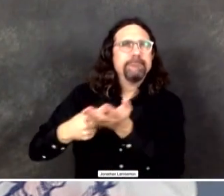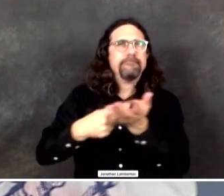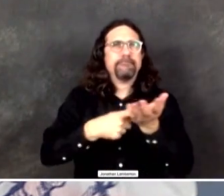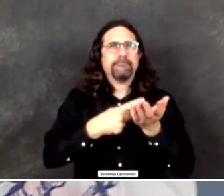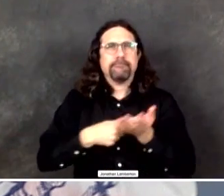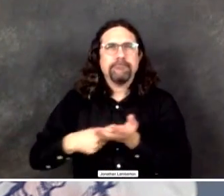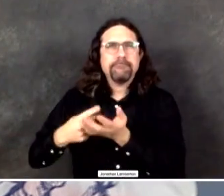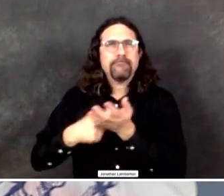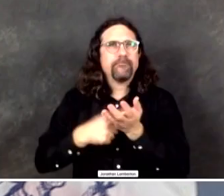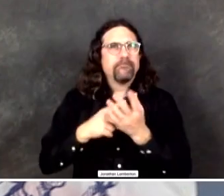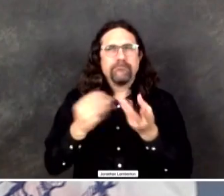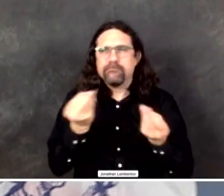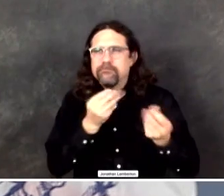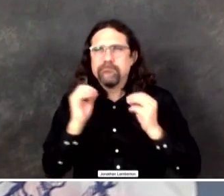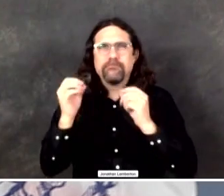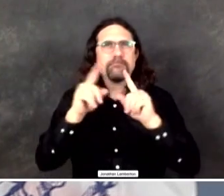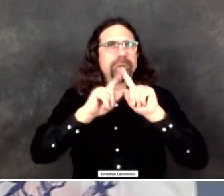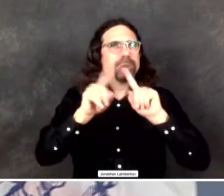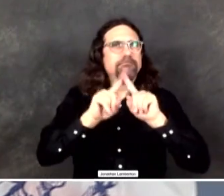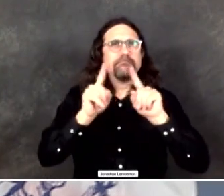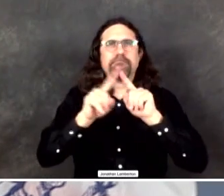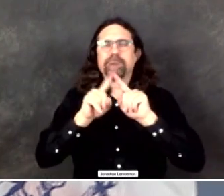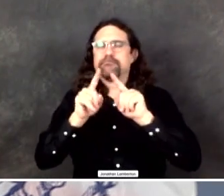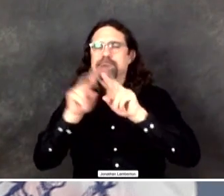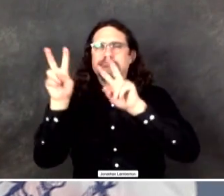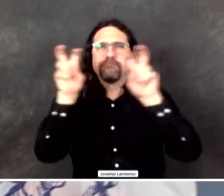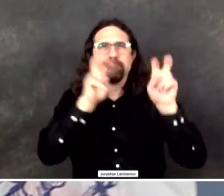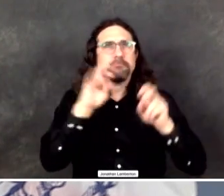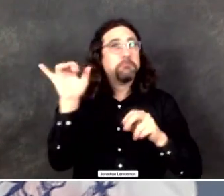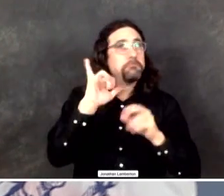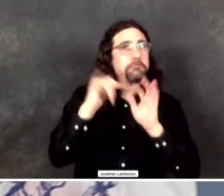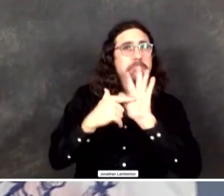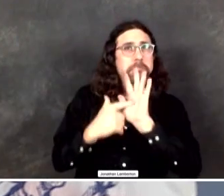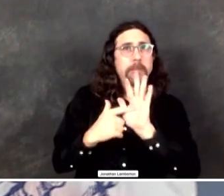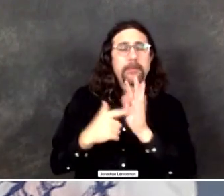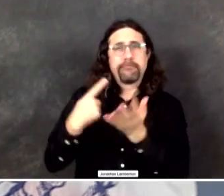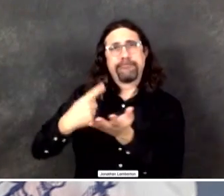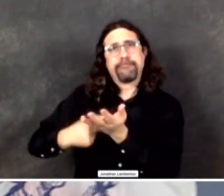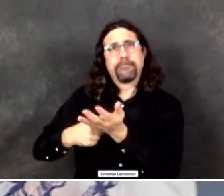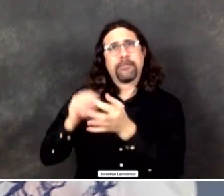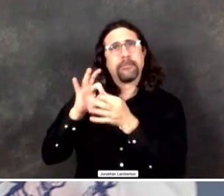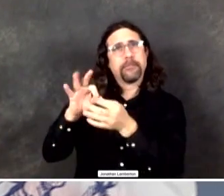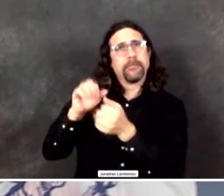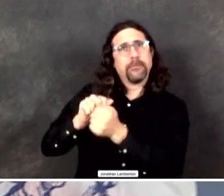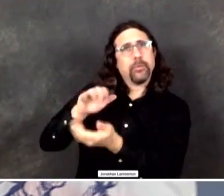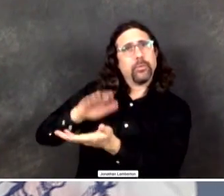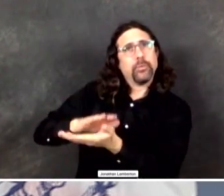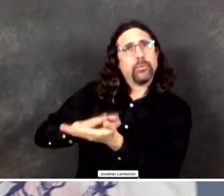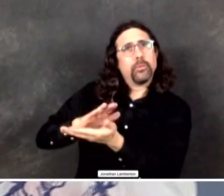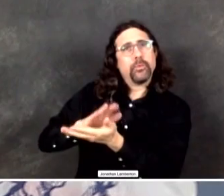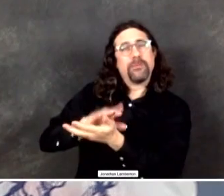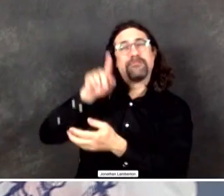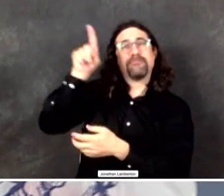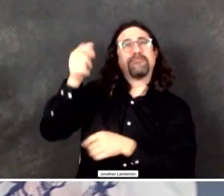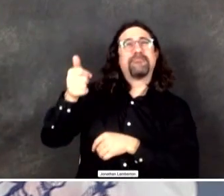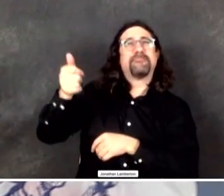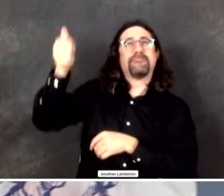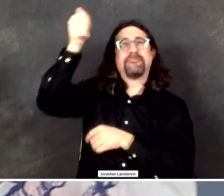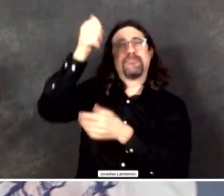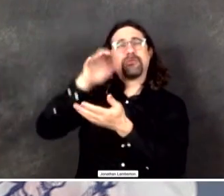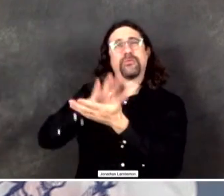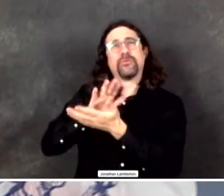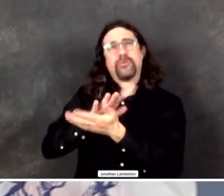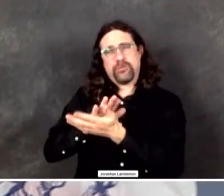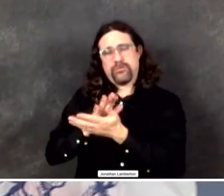the real pain of knowing that our kids are missing out on so much of what they could have if they were in a school building, but we've also